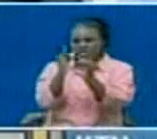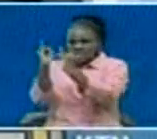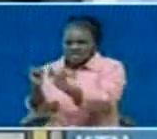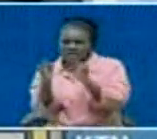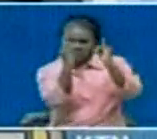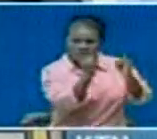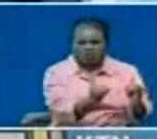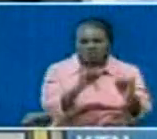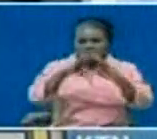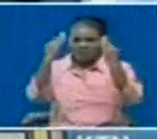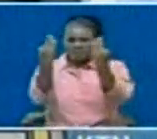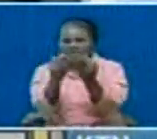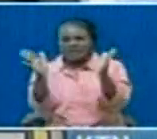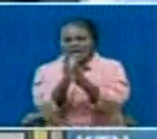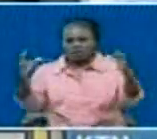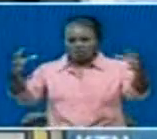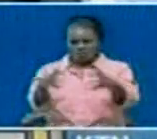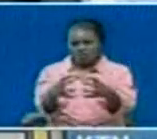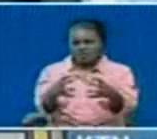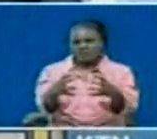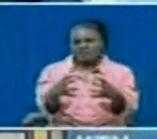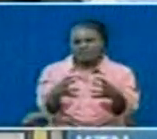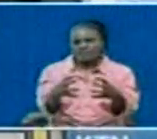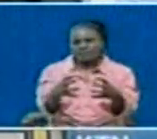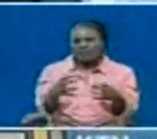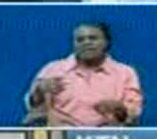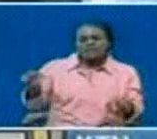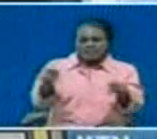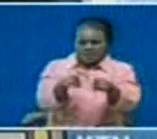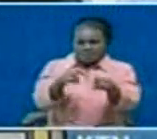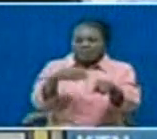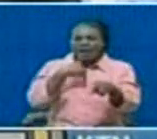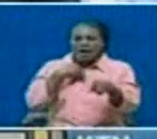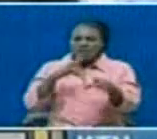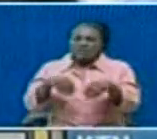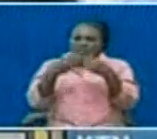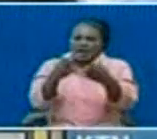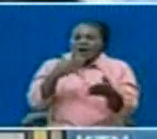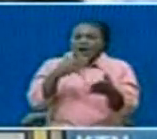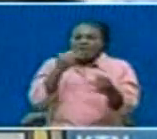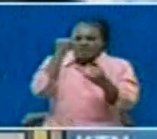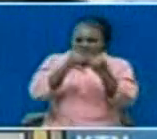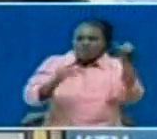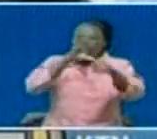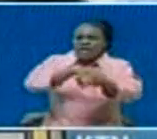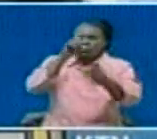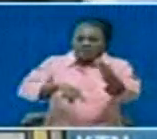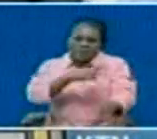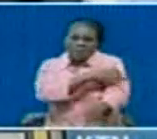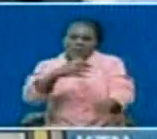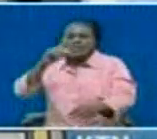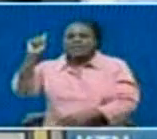individuals, families, and communities. The overall result will be empowered